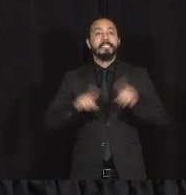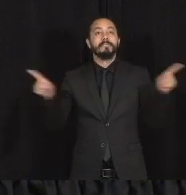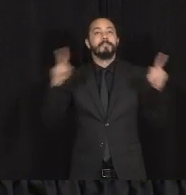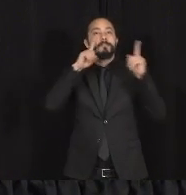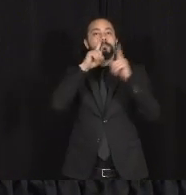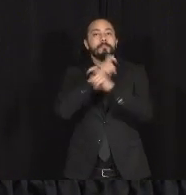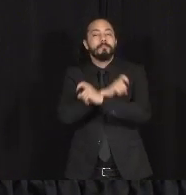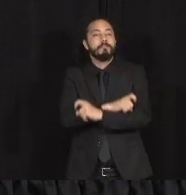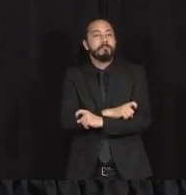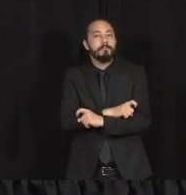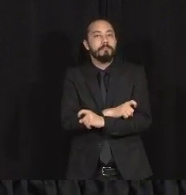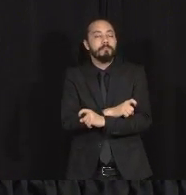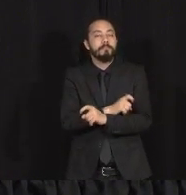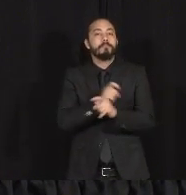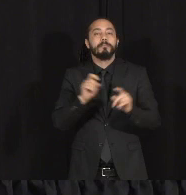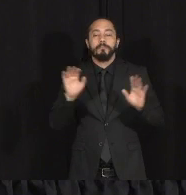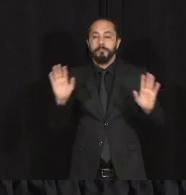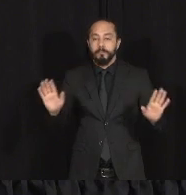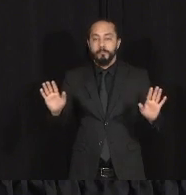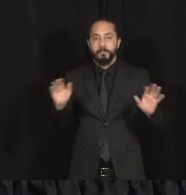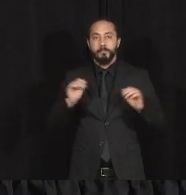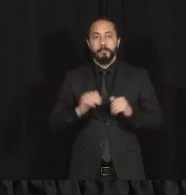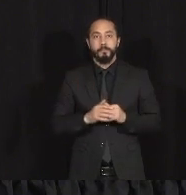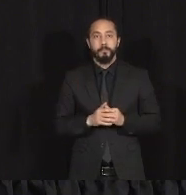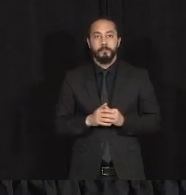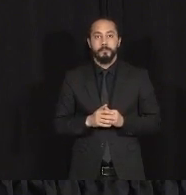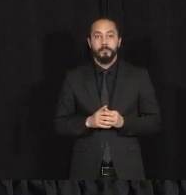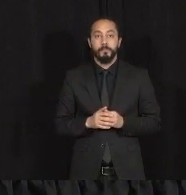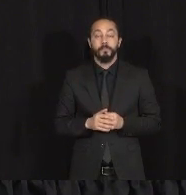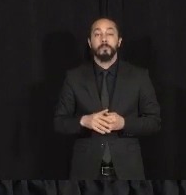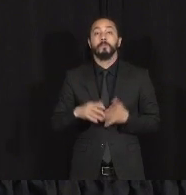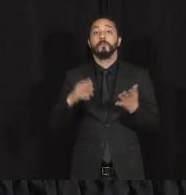by differences in testing strategies.